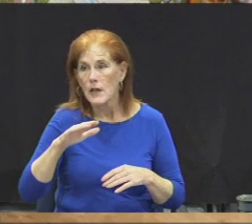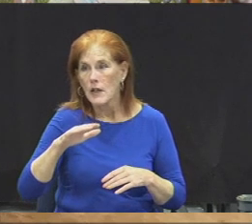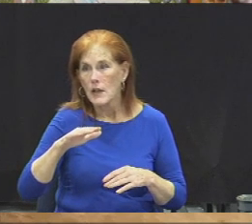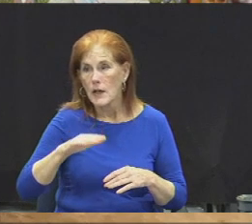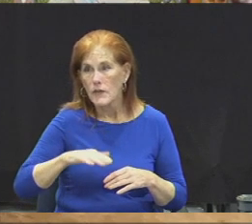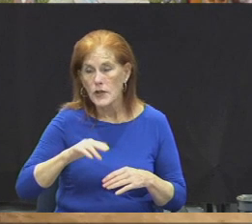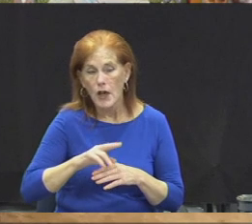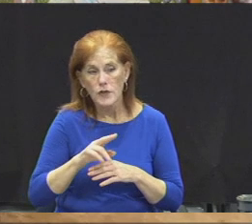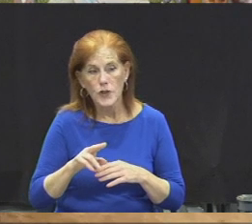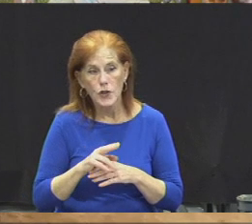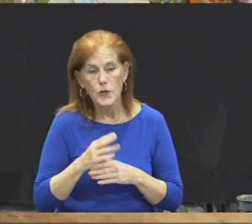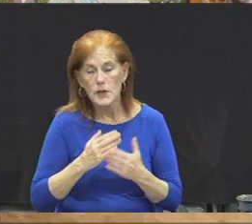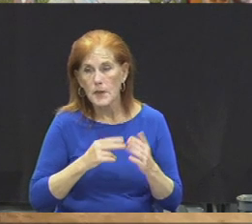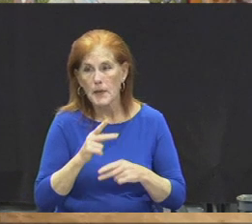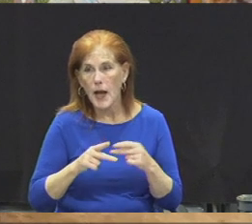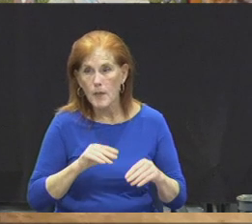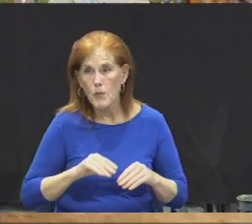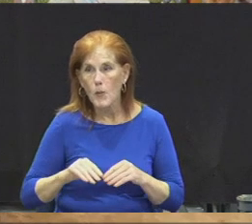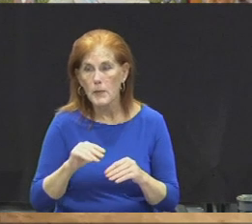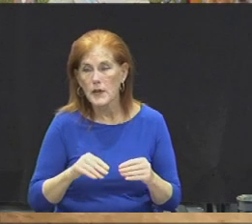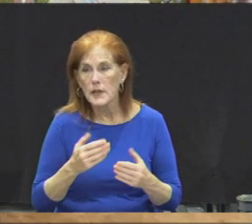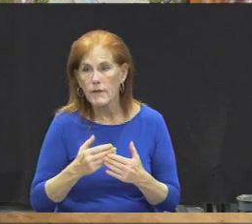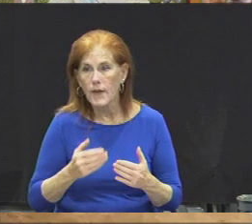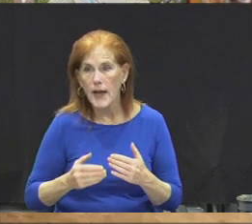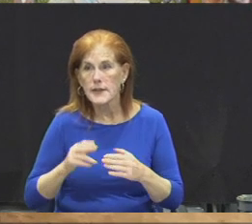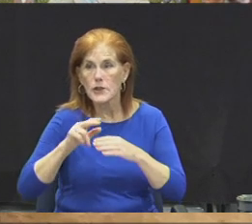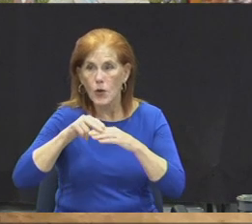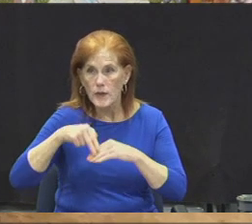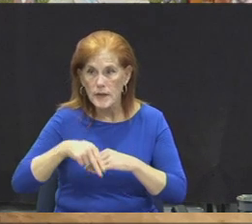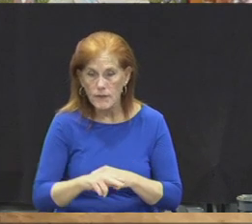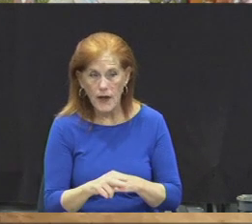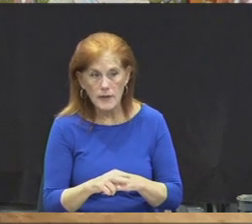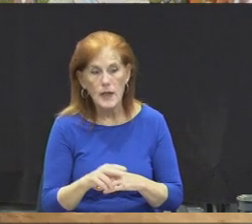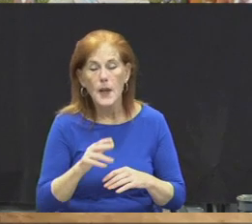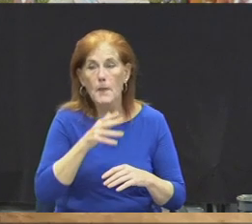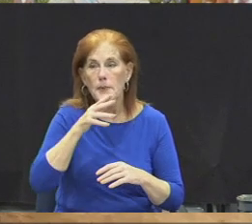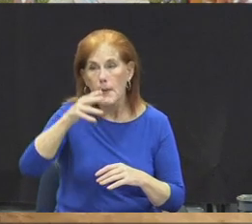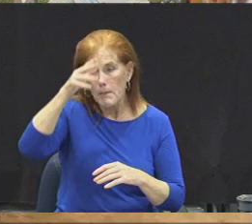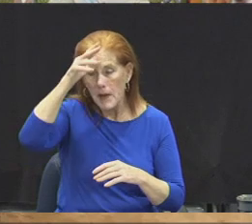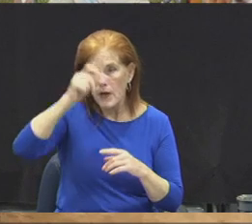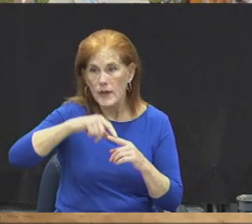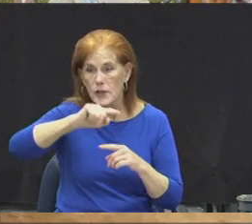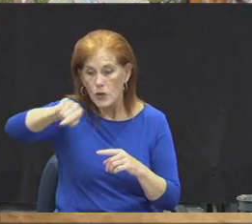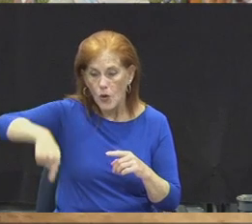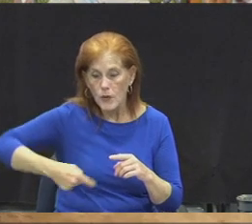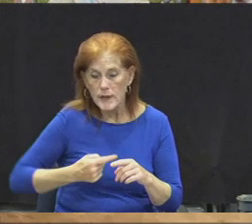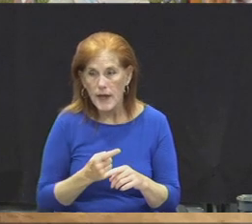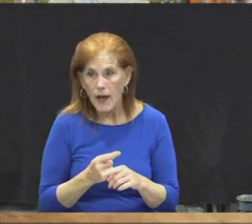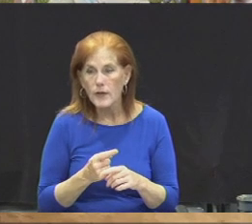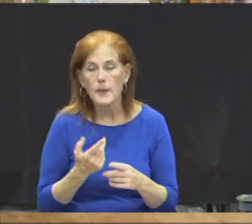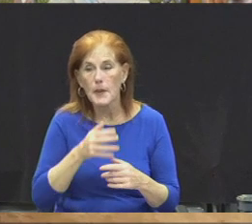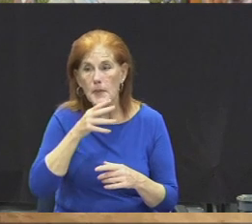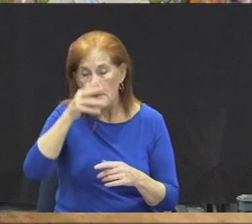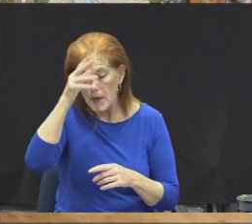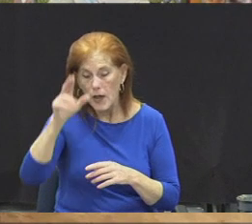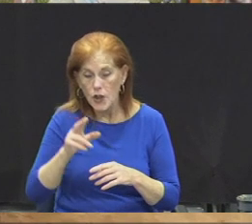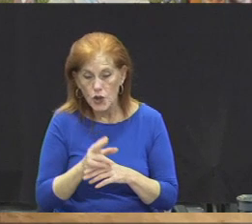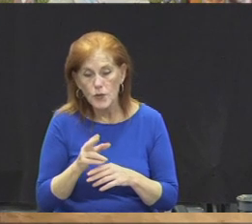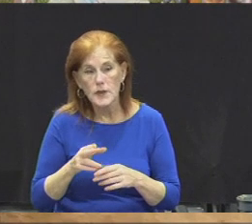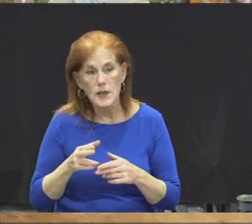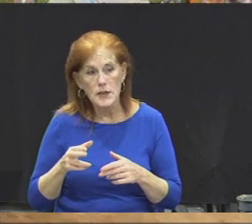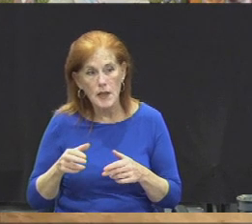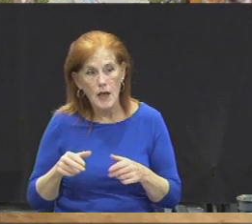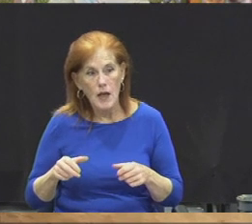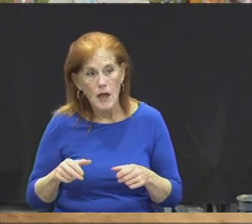who's using a mobility device is going down the slide and the parent needs to get their device down, or the parent uses a mobility device, where